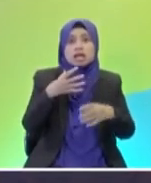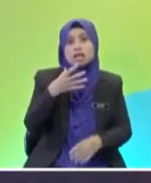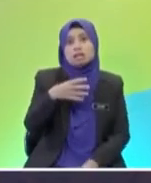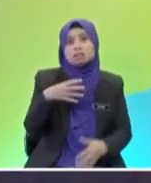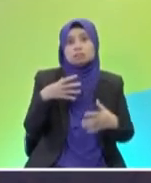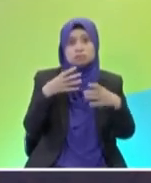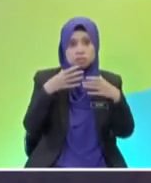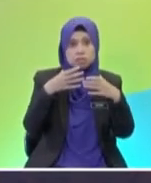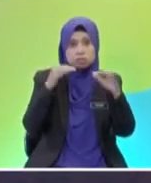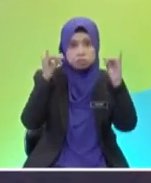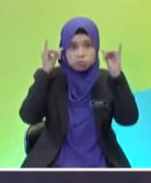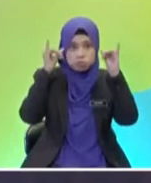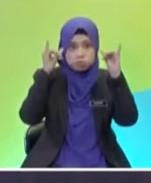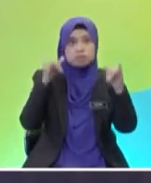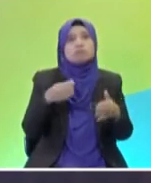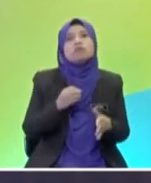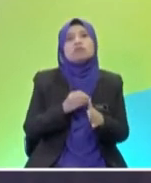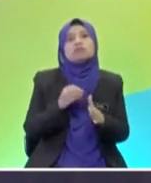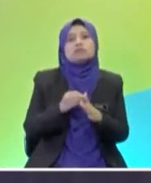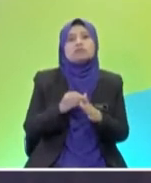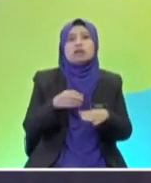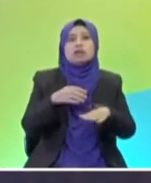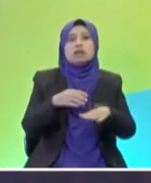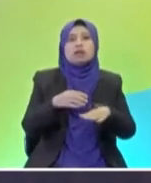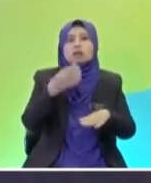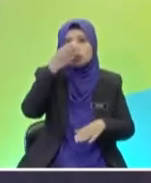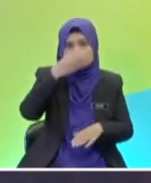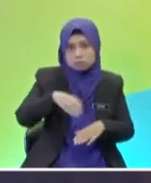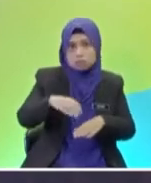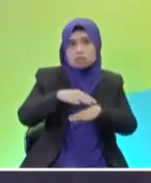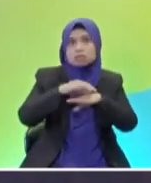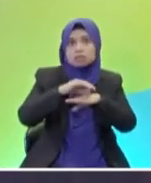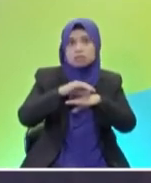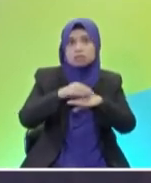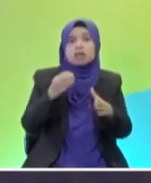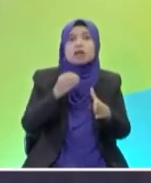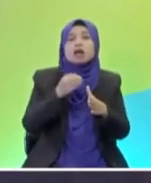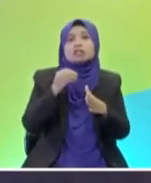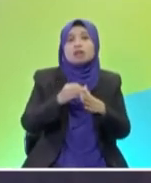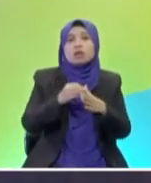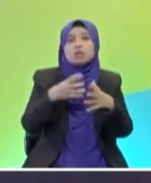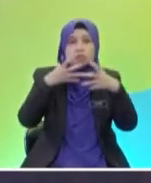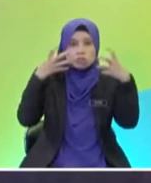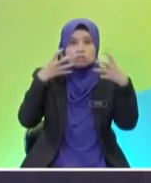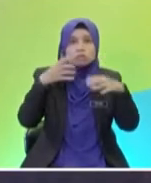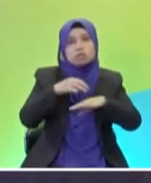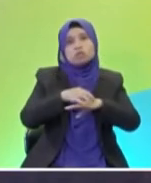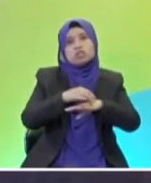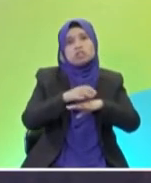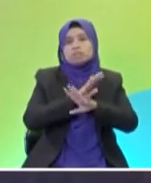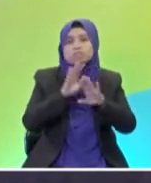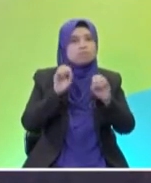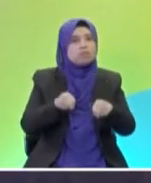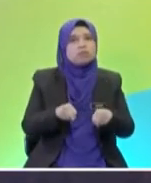elephants. Elephant skin. Okay. Yeah, elephant skin. Sometimes they take the tiger skin, you know. That's the clothes we're